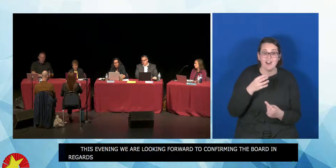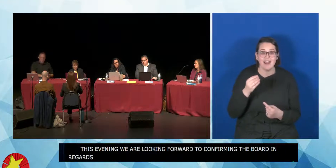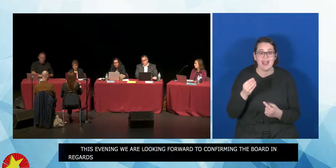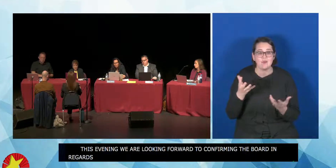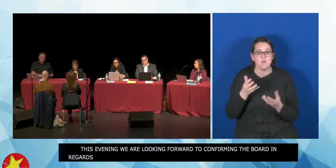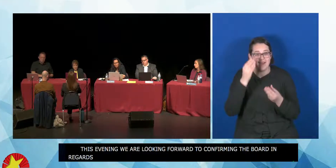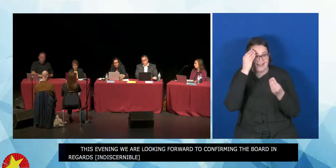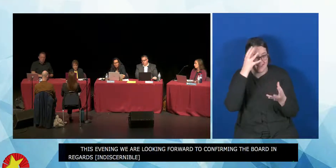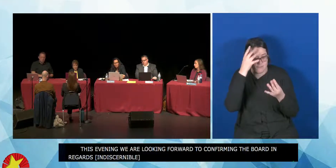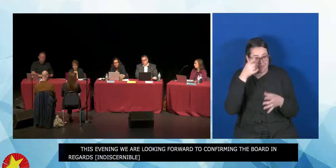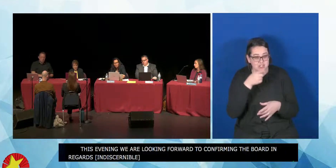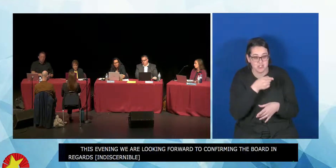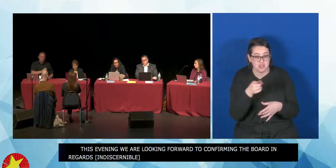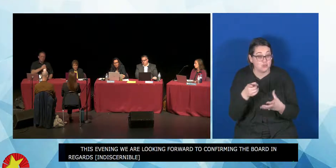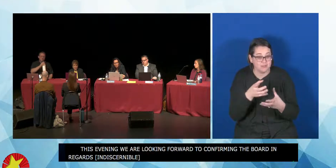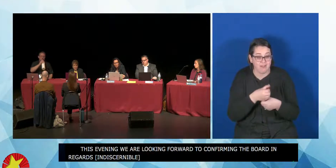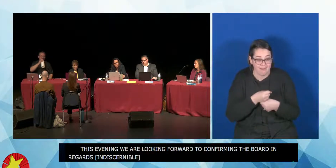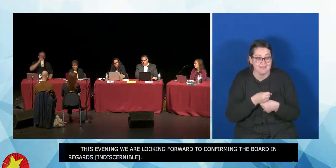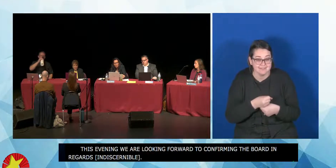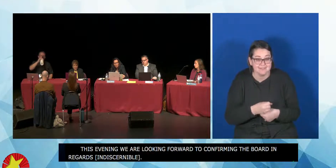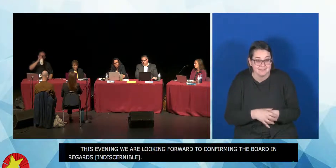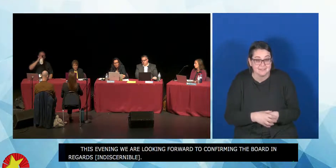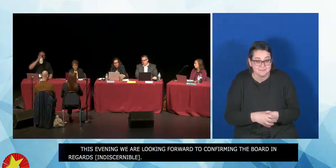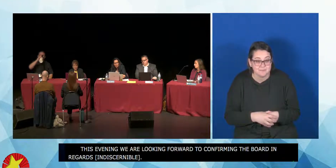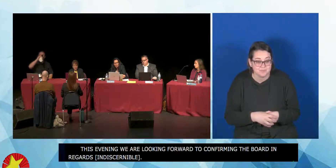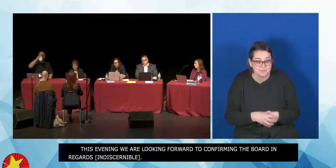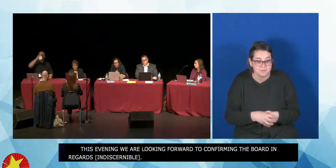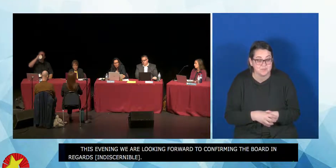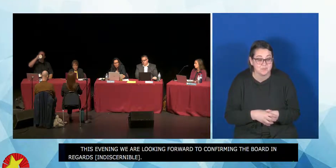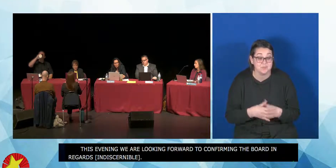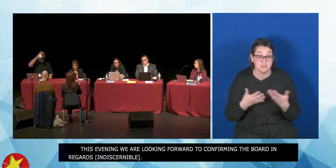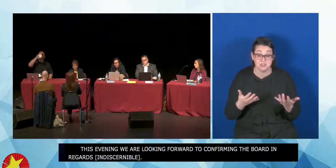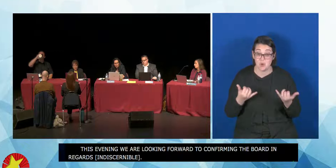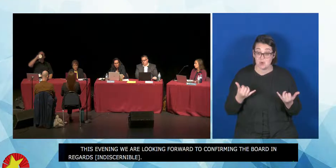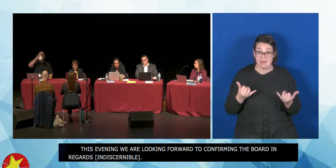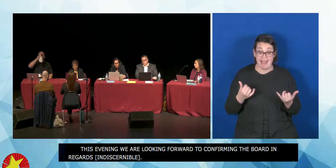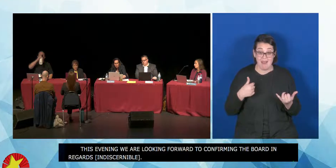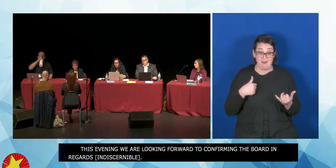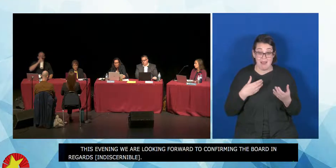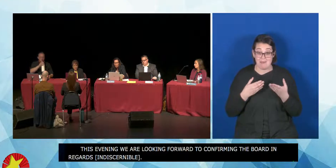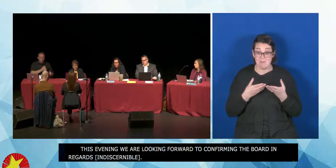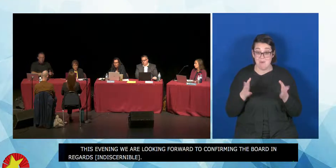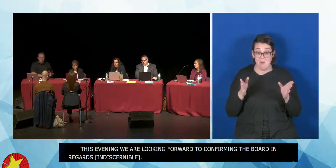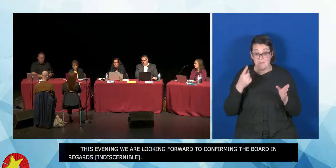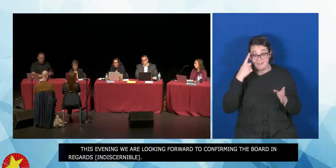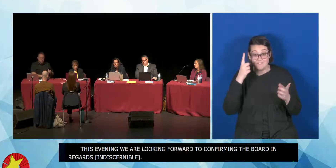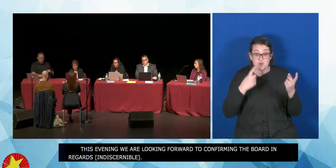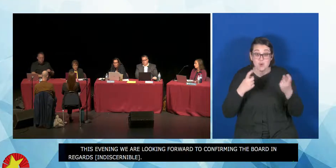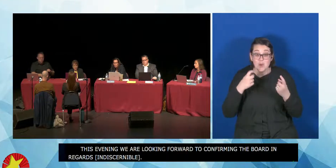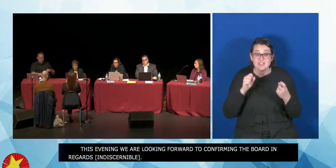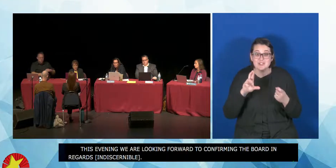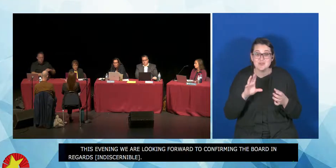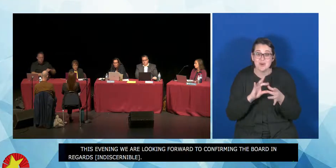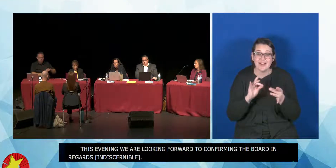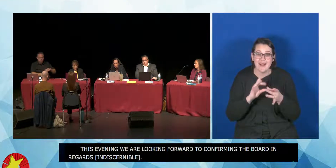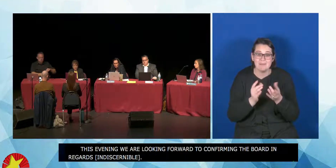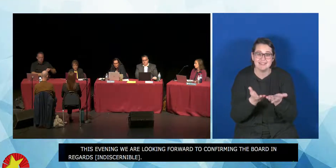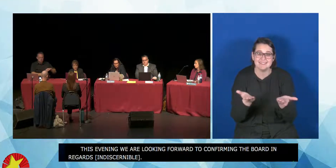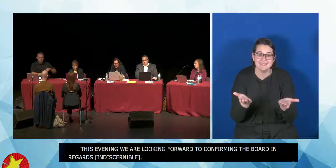been reported to you. And so at this time, I will open it up for any questions or comments you might